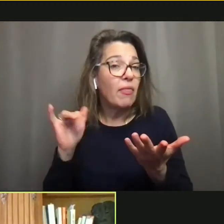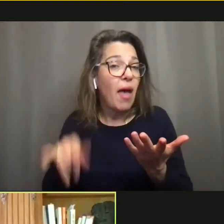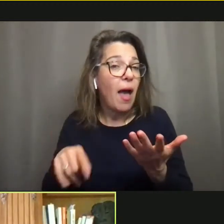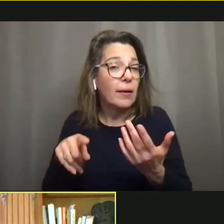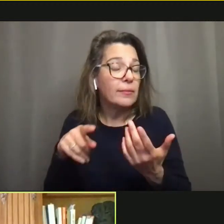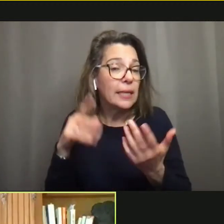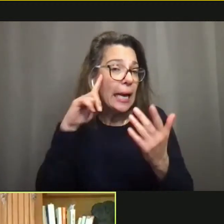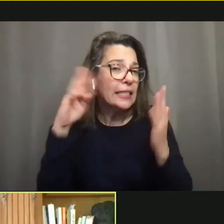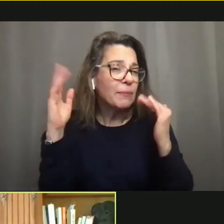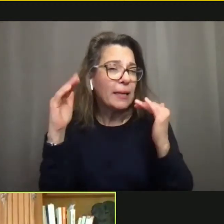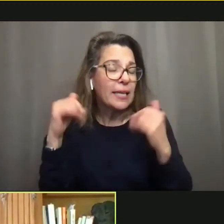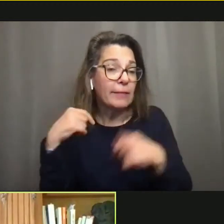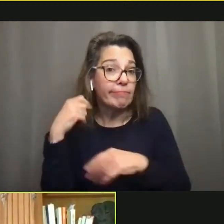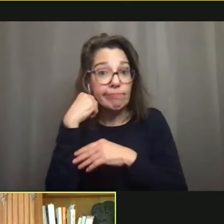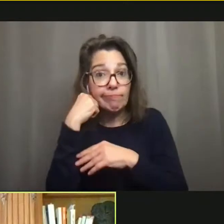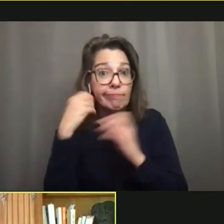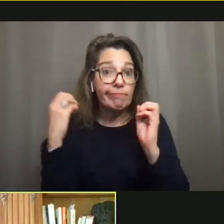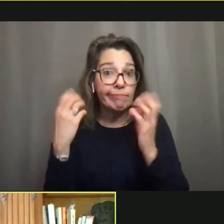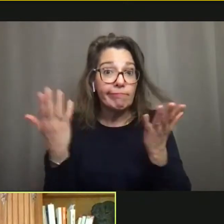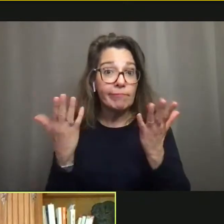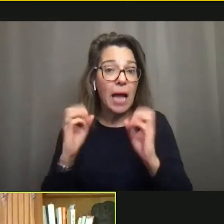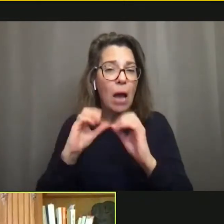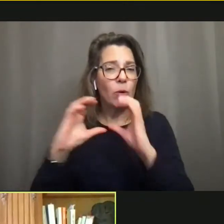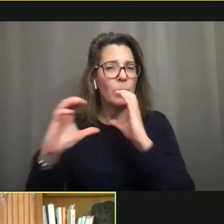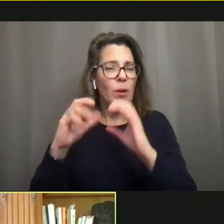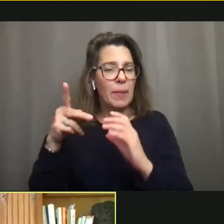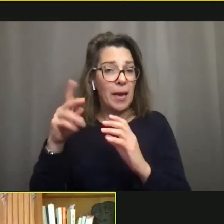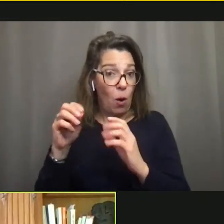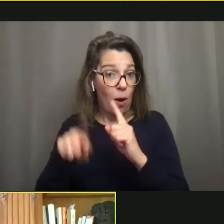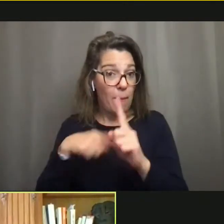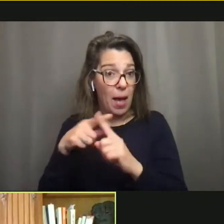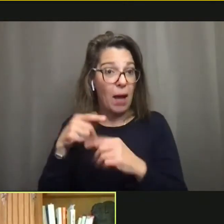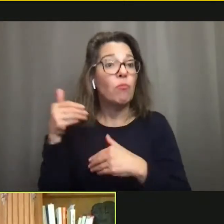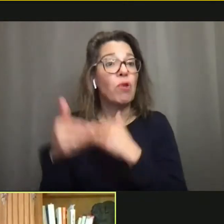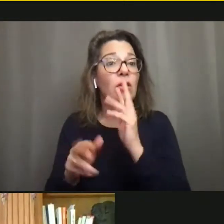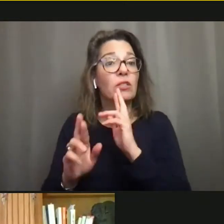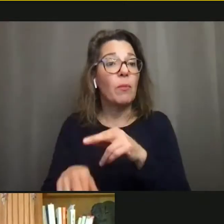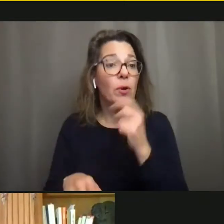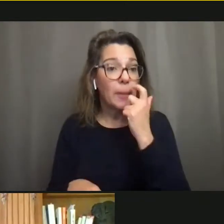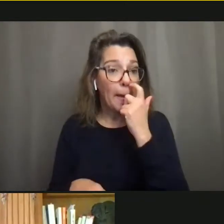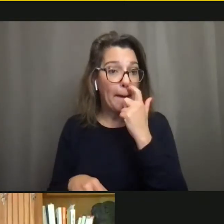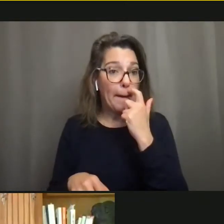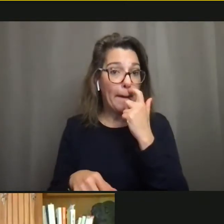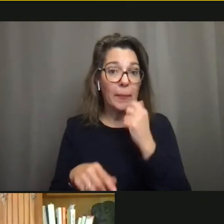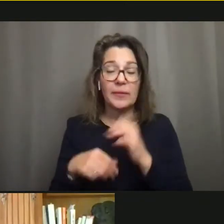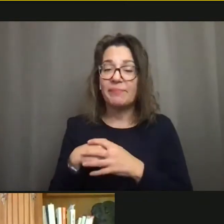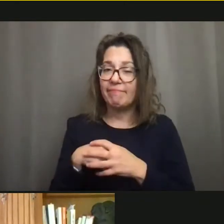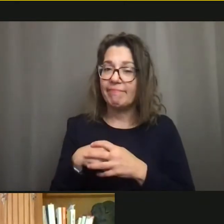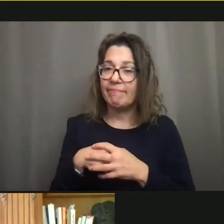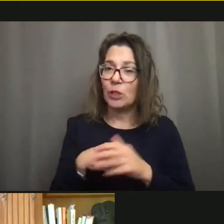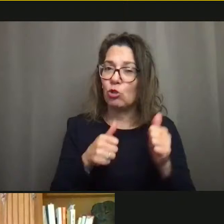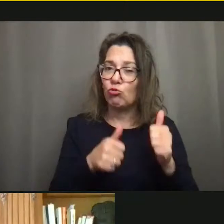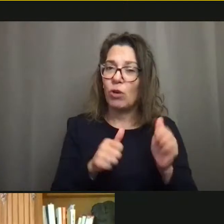the expectations in how we communicate with the POs regarding progress reports? That's a really great question.